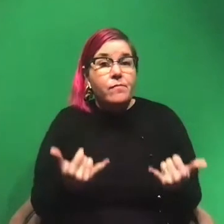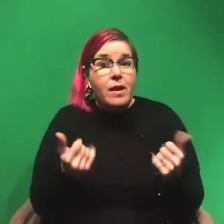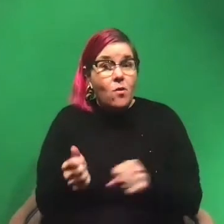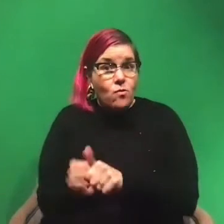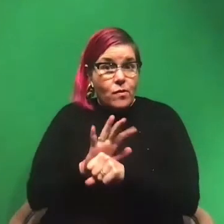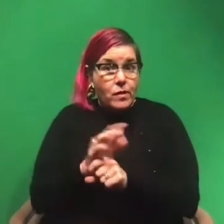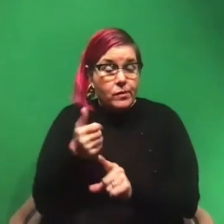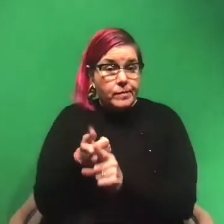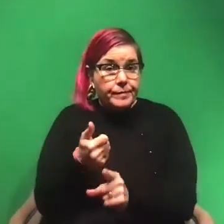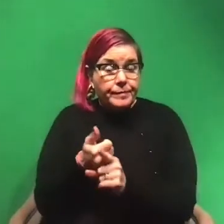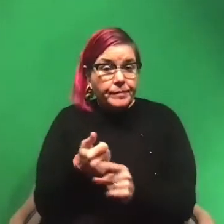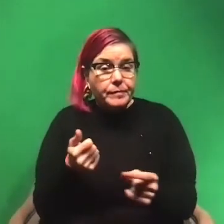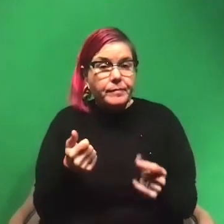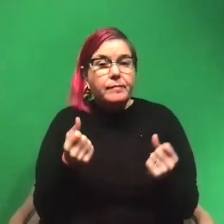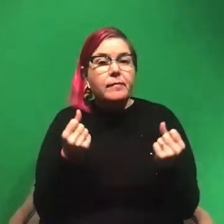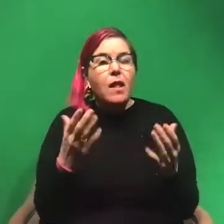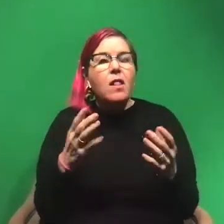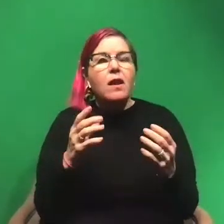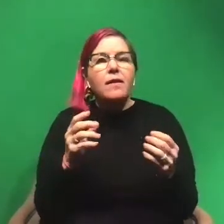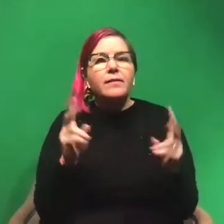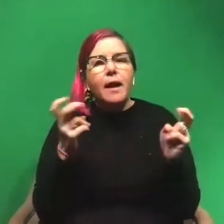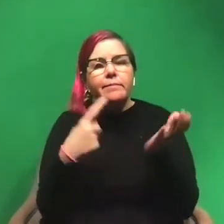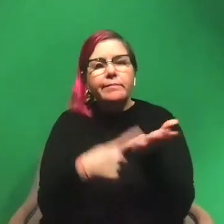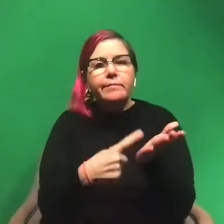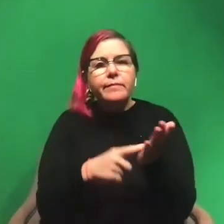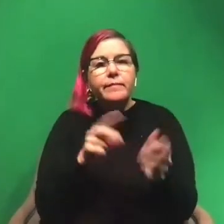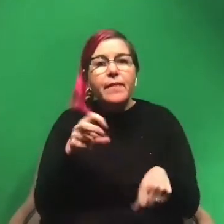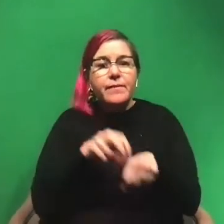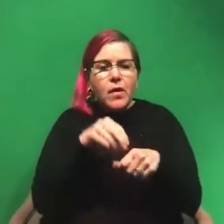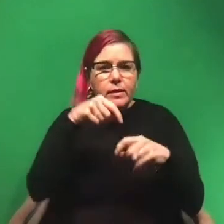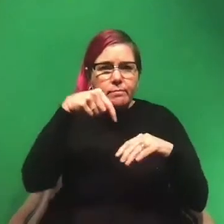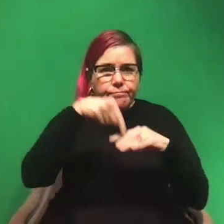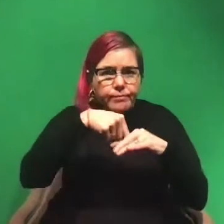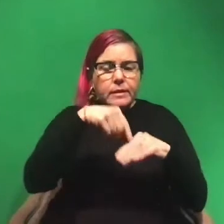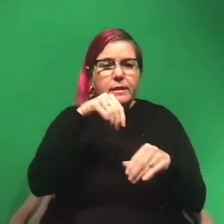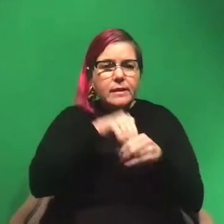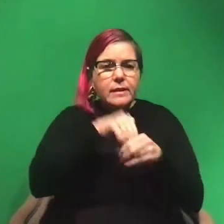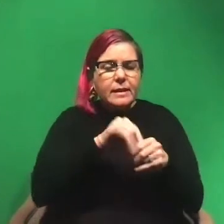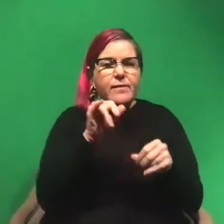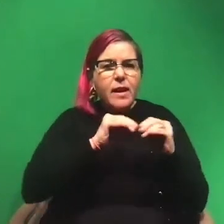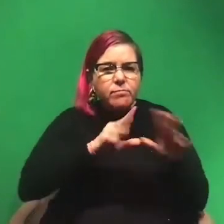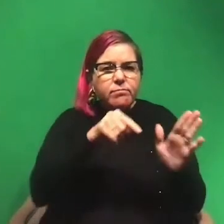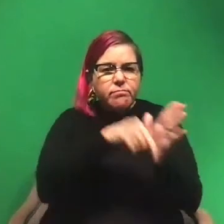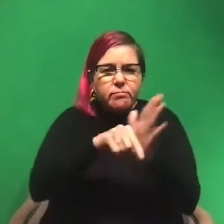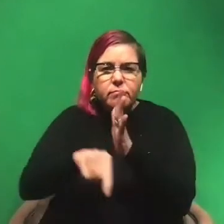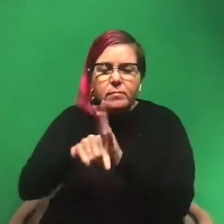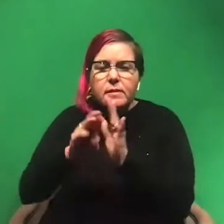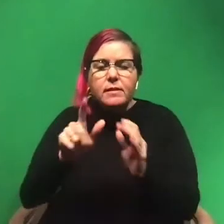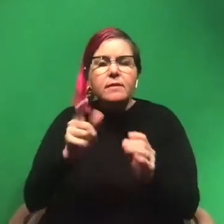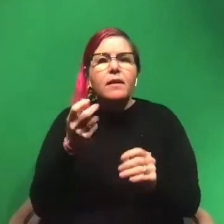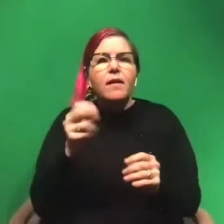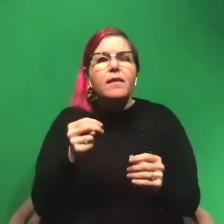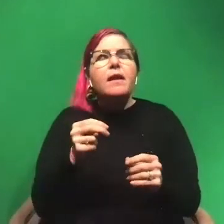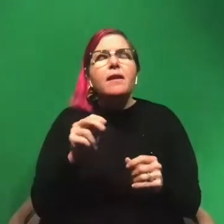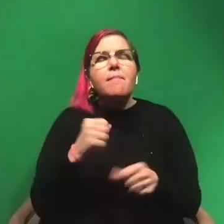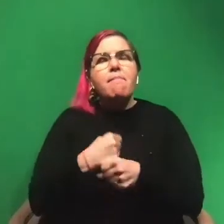is a lot of the topics that have been discussed is the virus enters, it infects, it kills cells, and then the output, do you have antibody